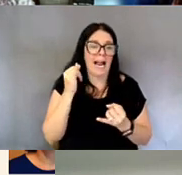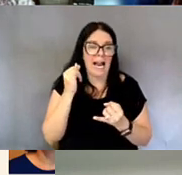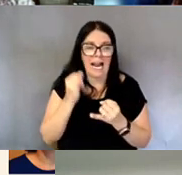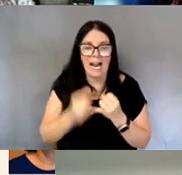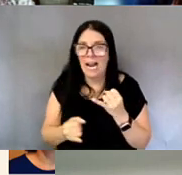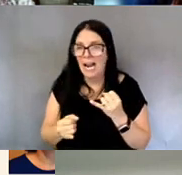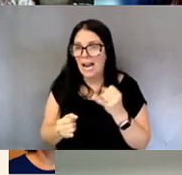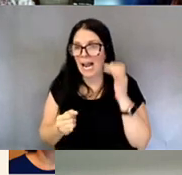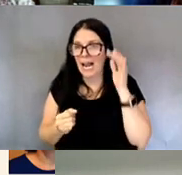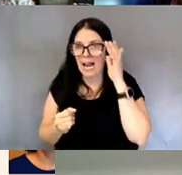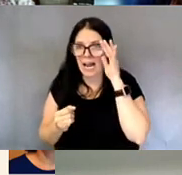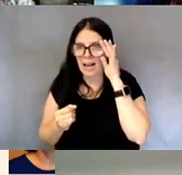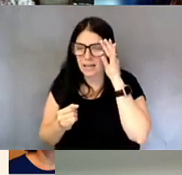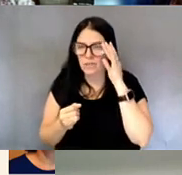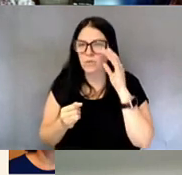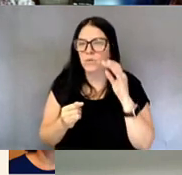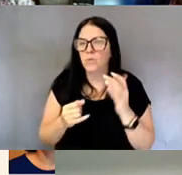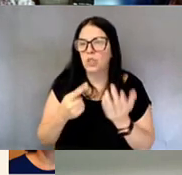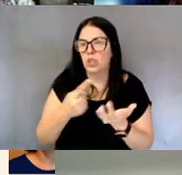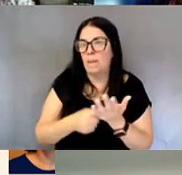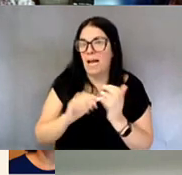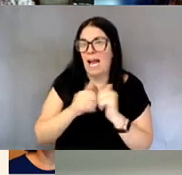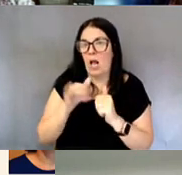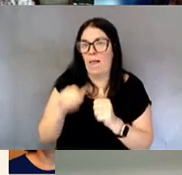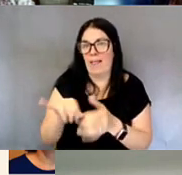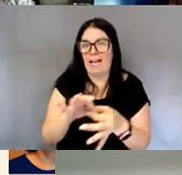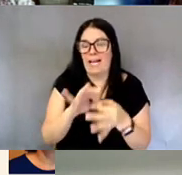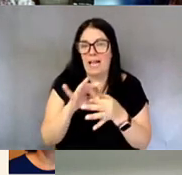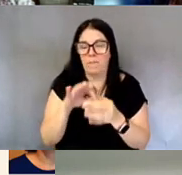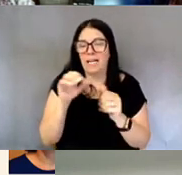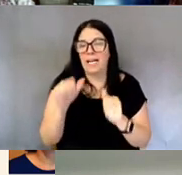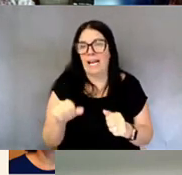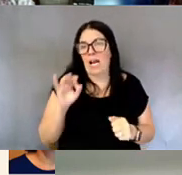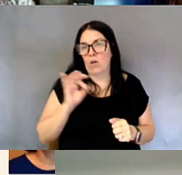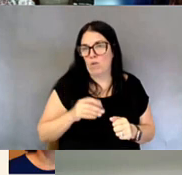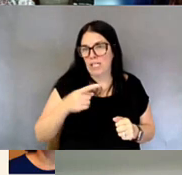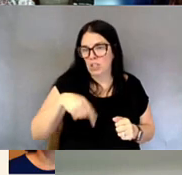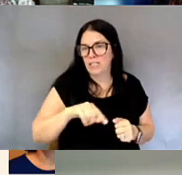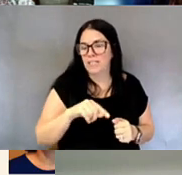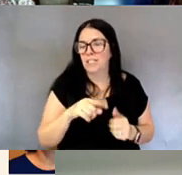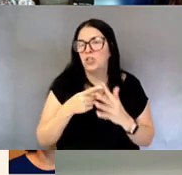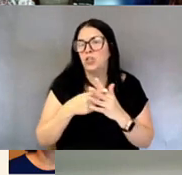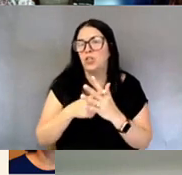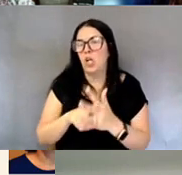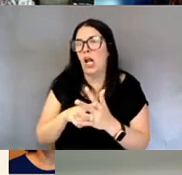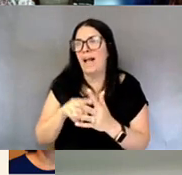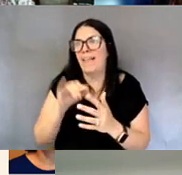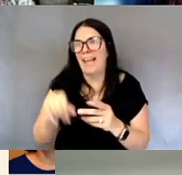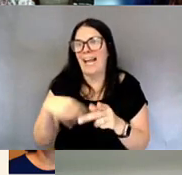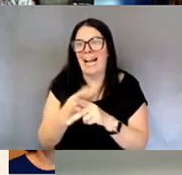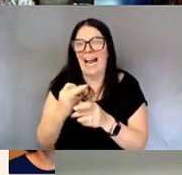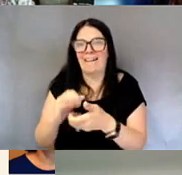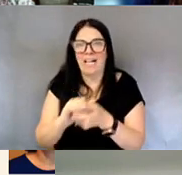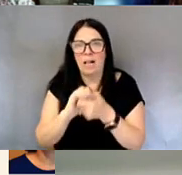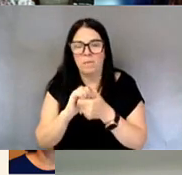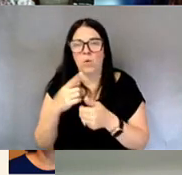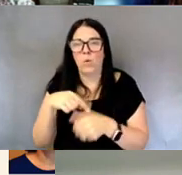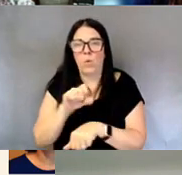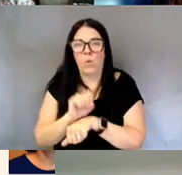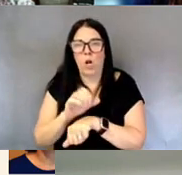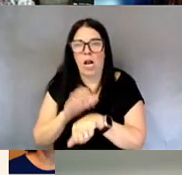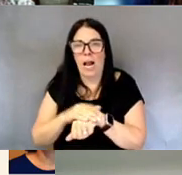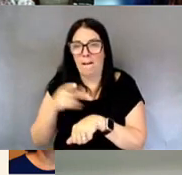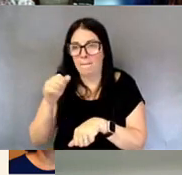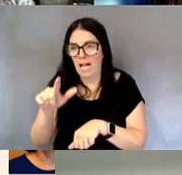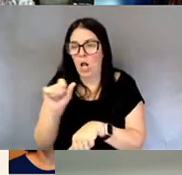would probably talk about how this type of collaboration can be enriching, is that this type of collaboration, what we worked on PAL, it